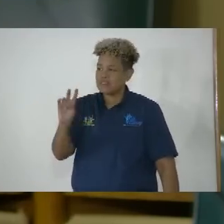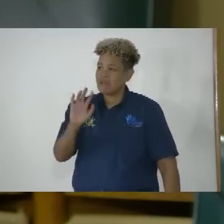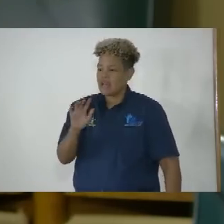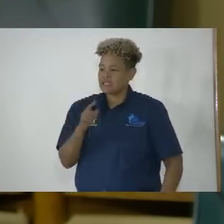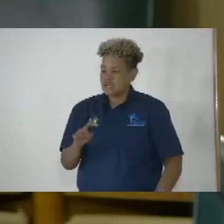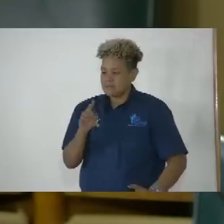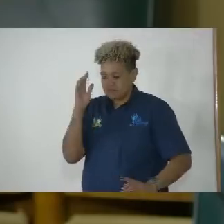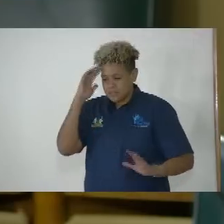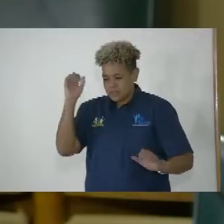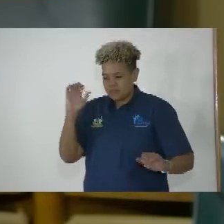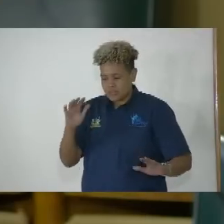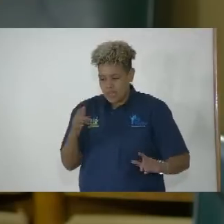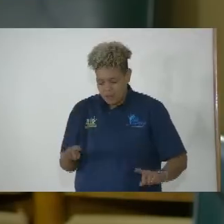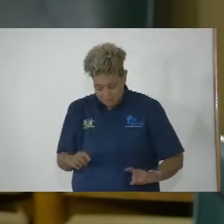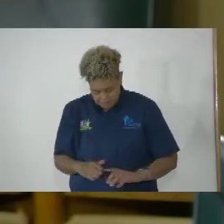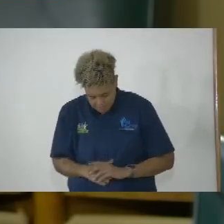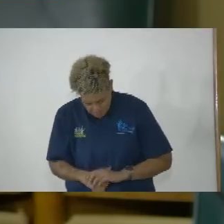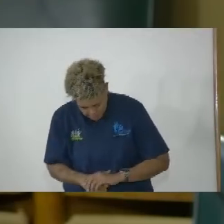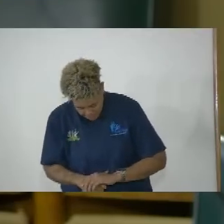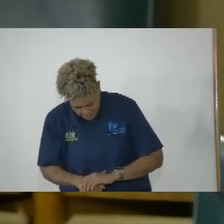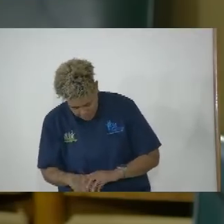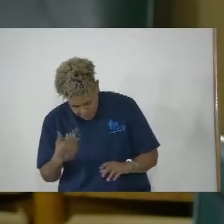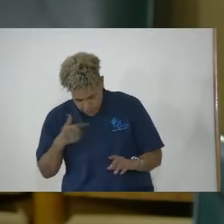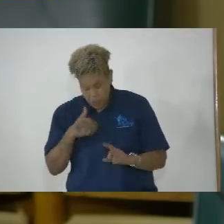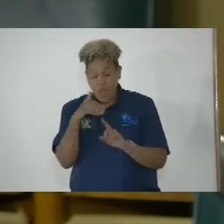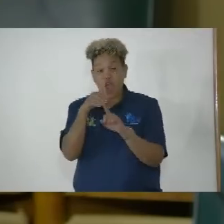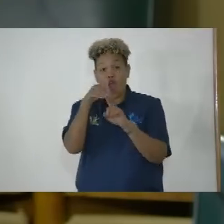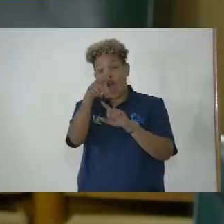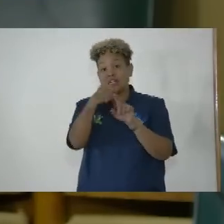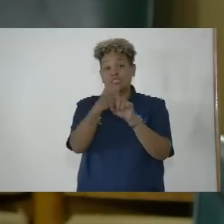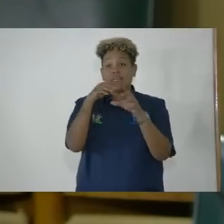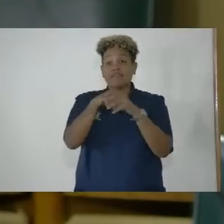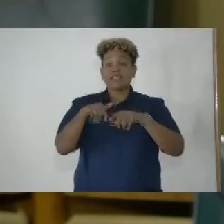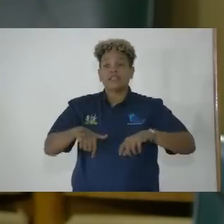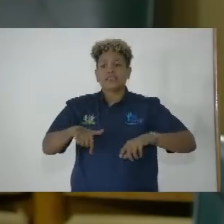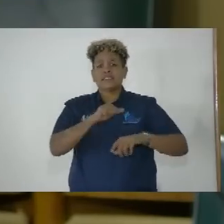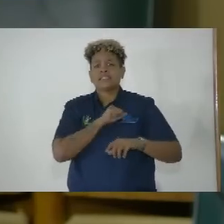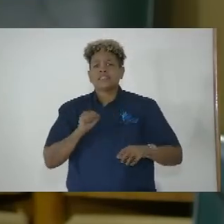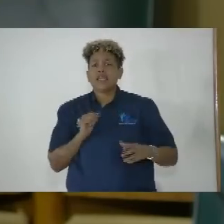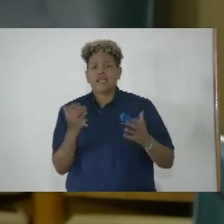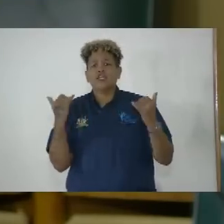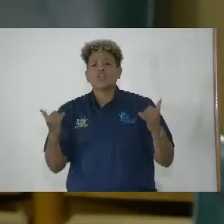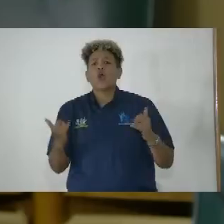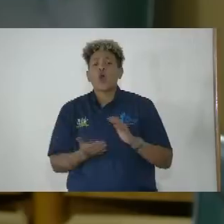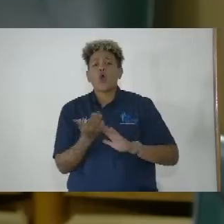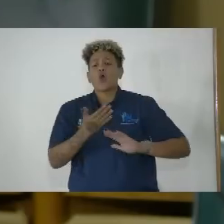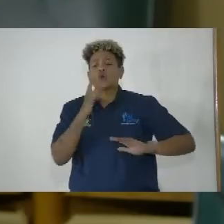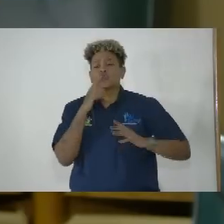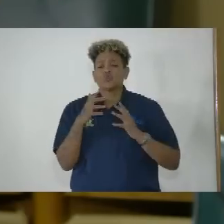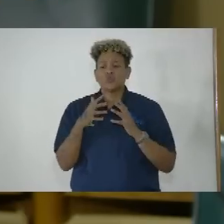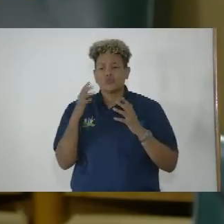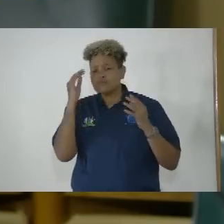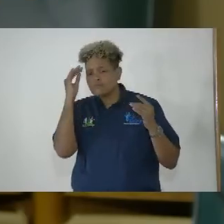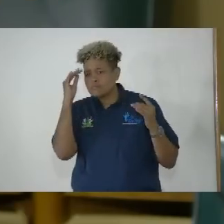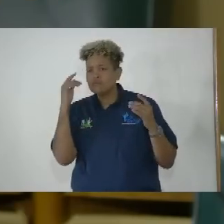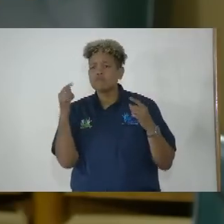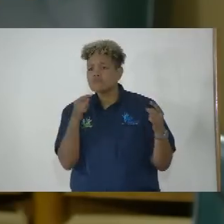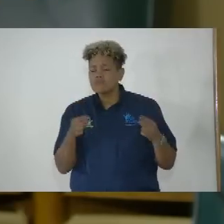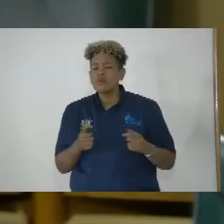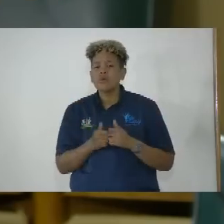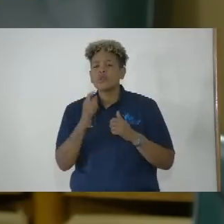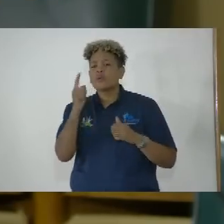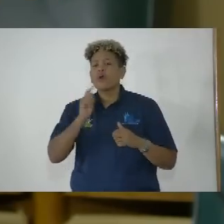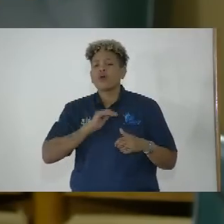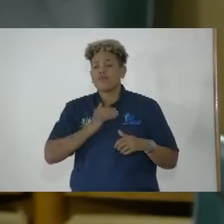Mr. President. So we are called on within this Senate to wrestle again with one of